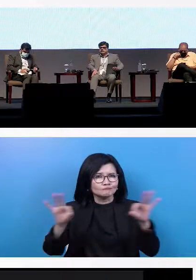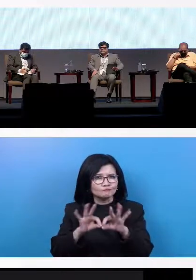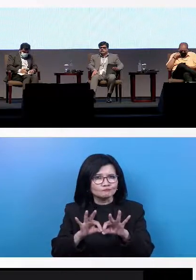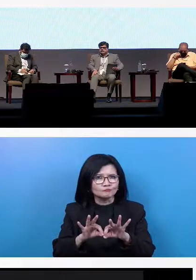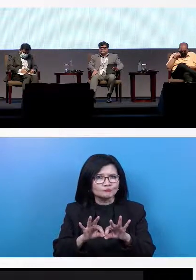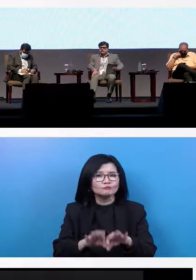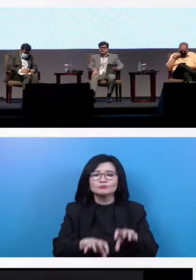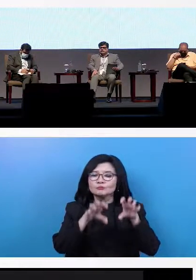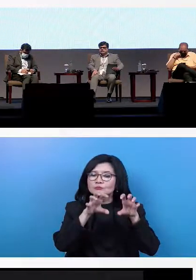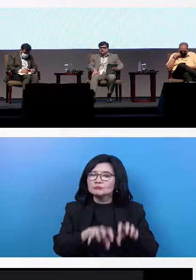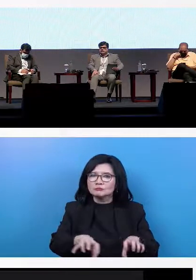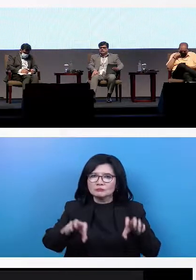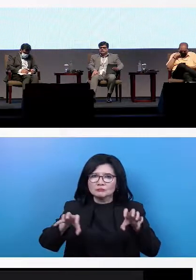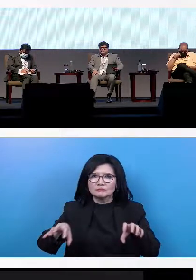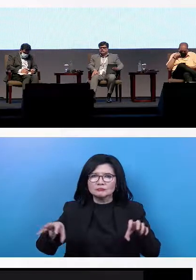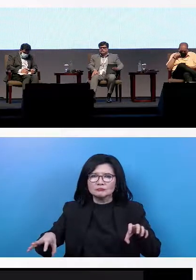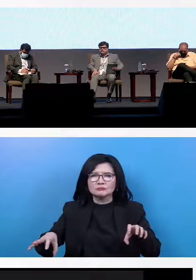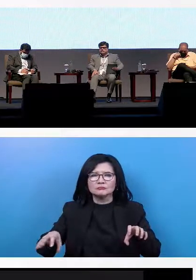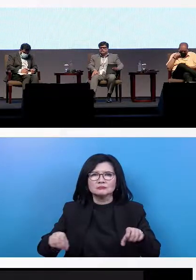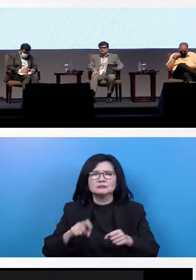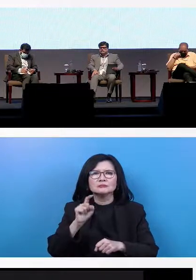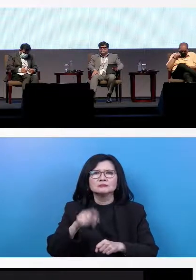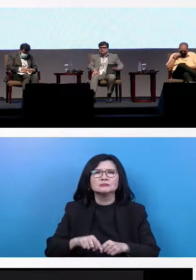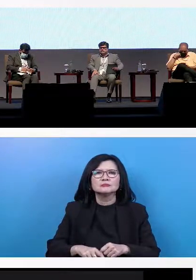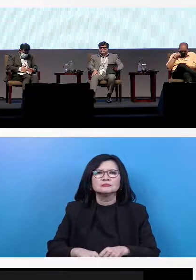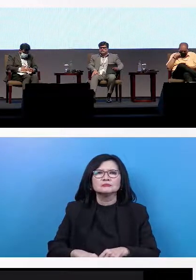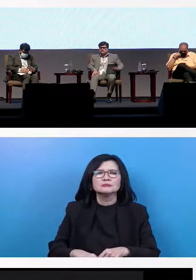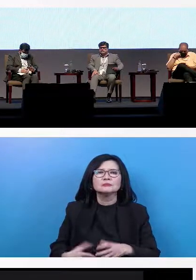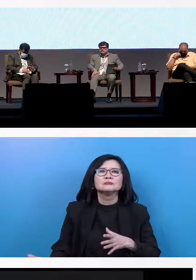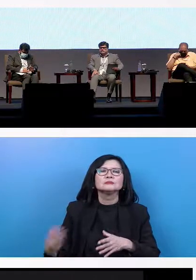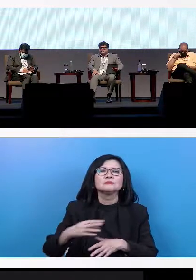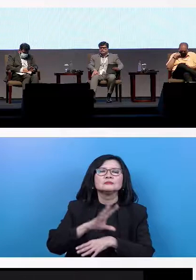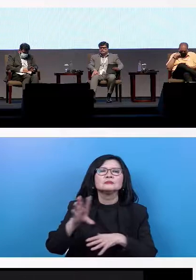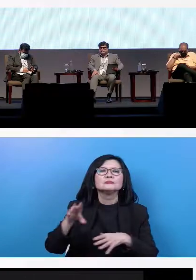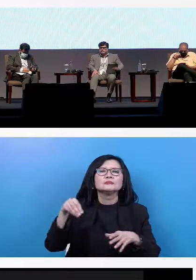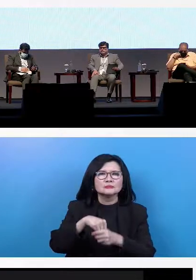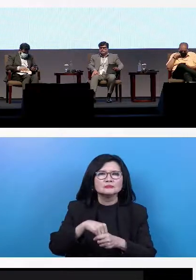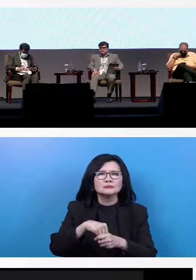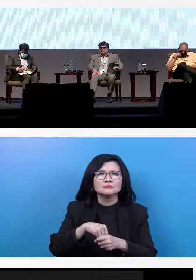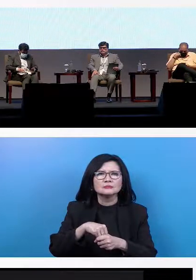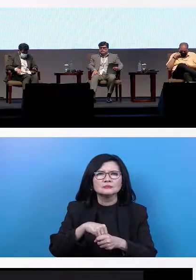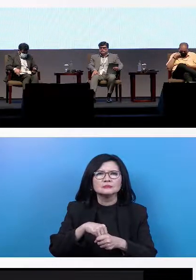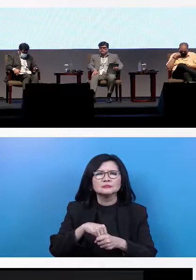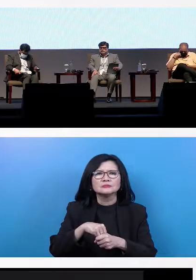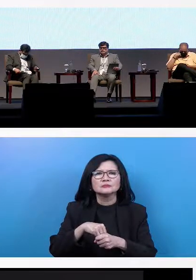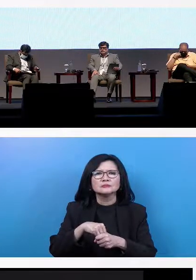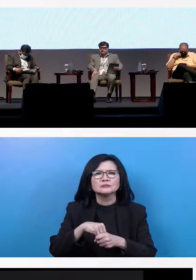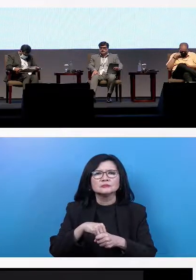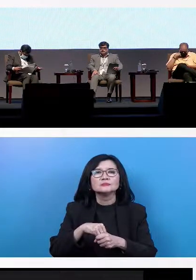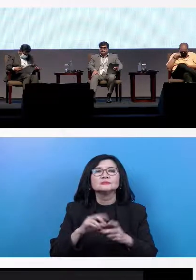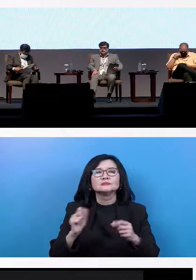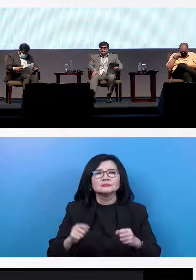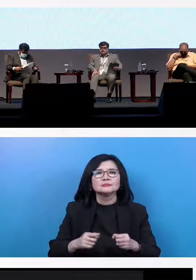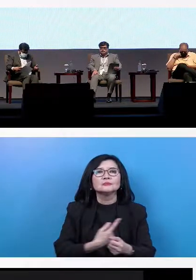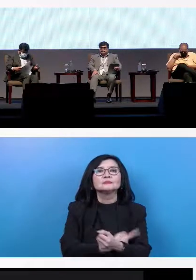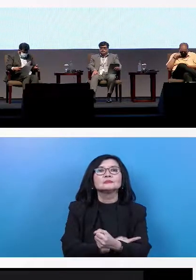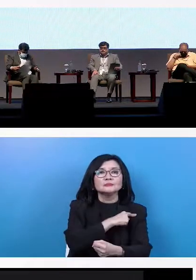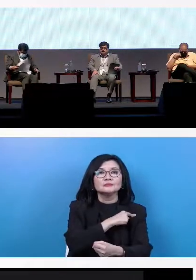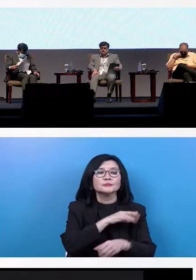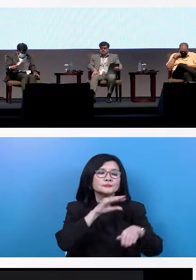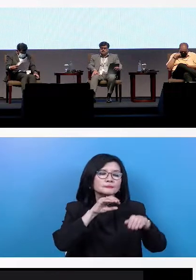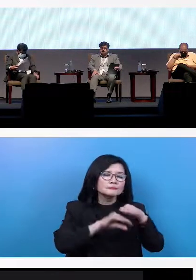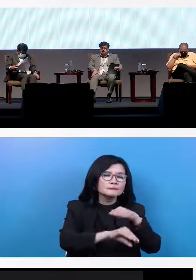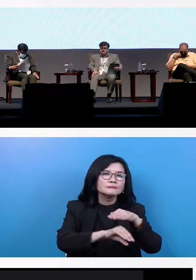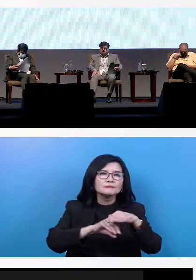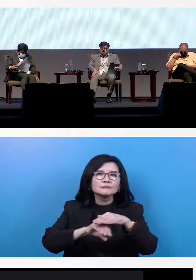is thinking to improve the storage capacity so that we don't have to worry about